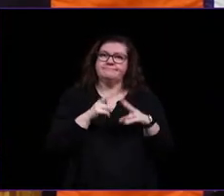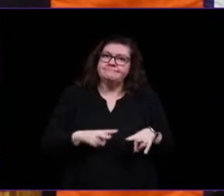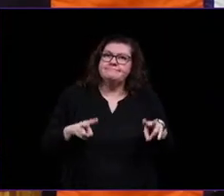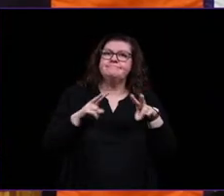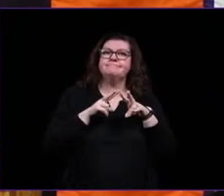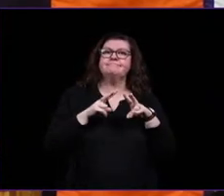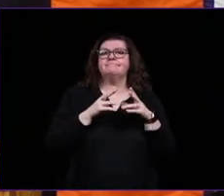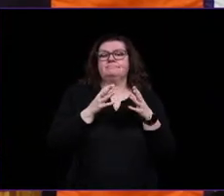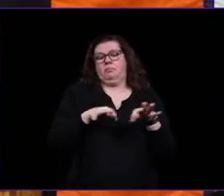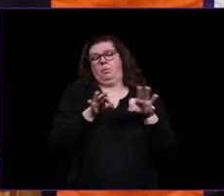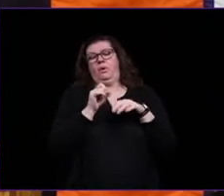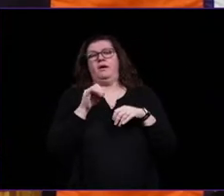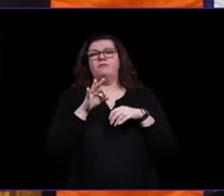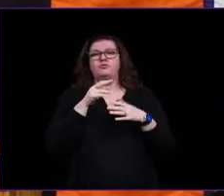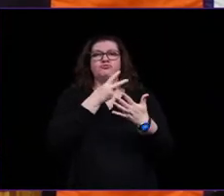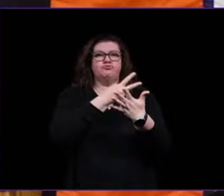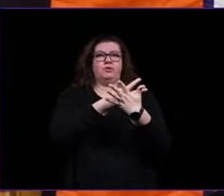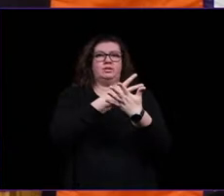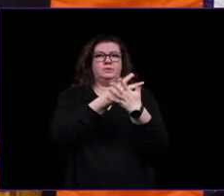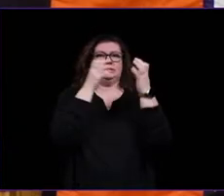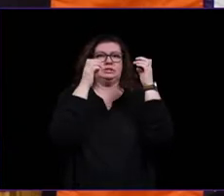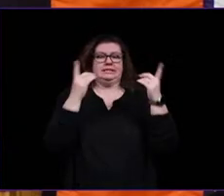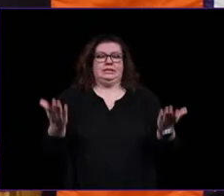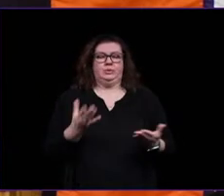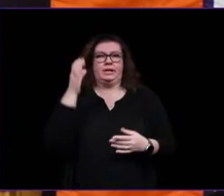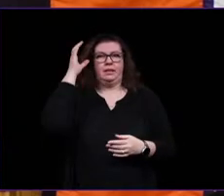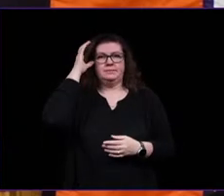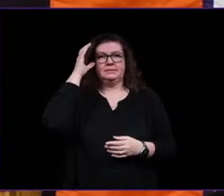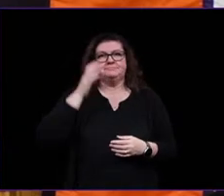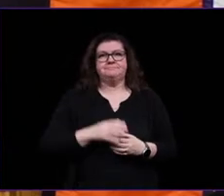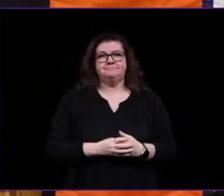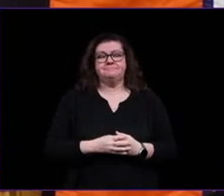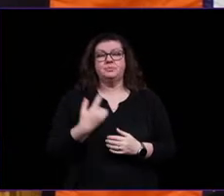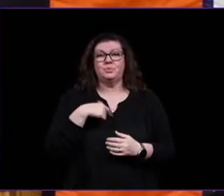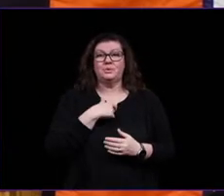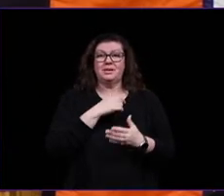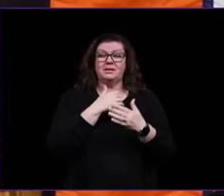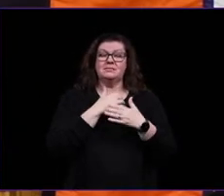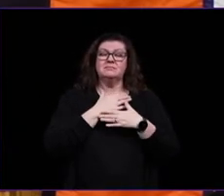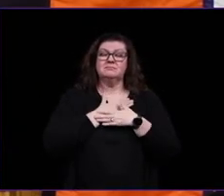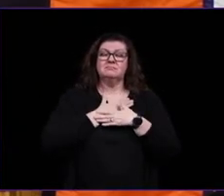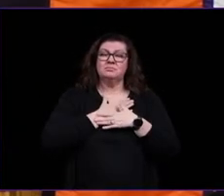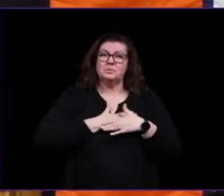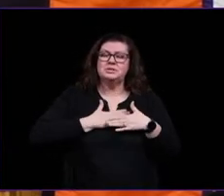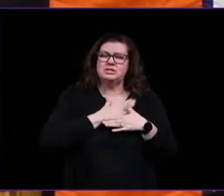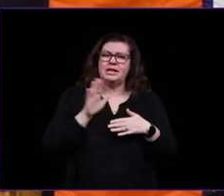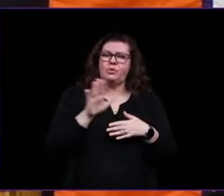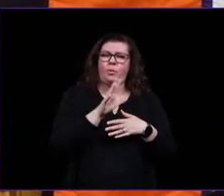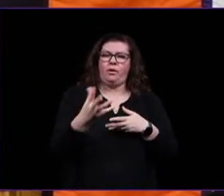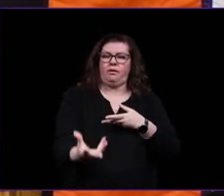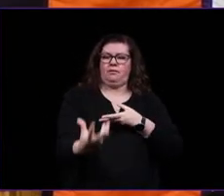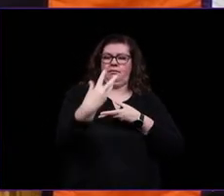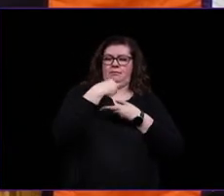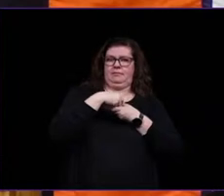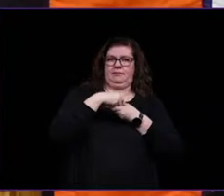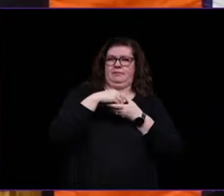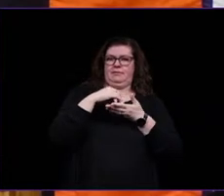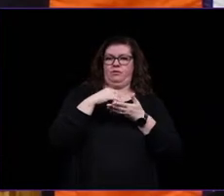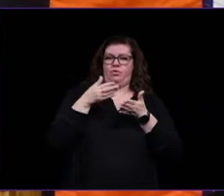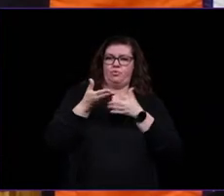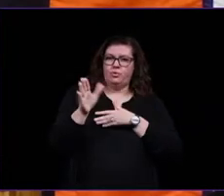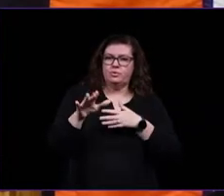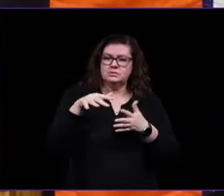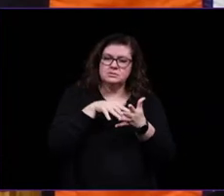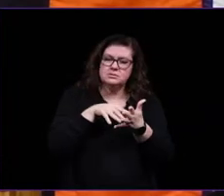of graduate education at Clemson. We appreciate the contributions that you have made through your studies and your